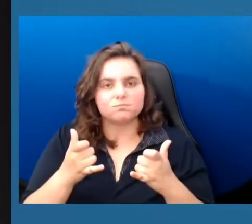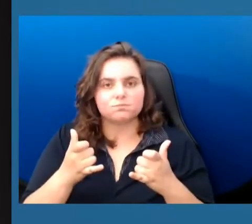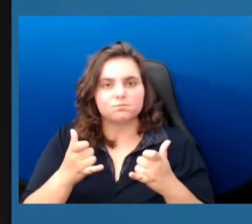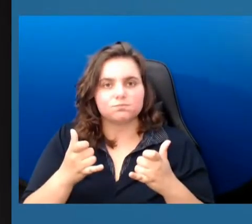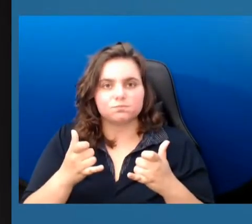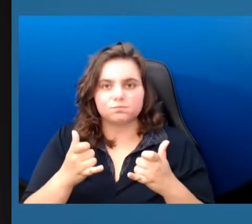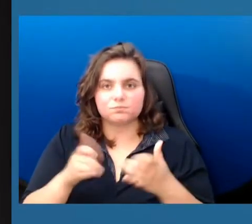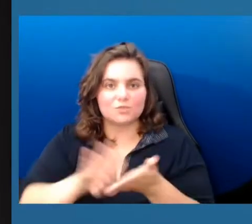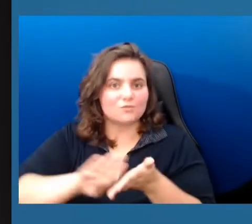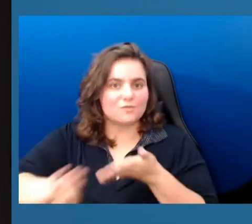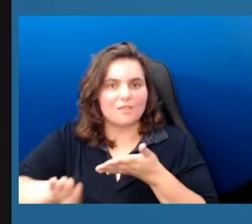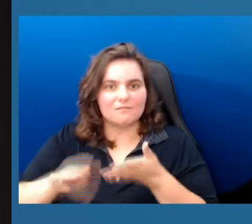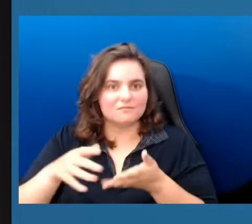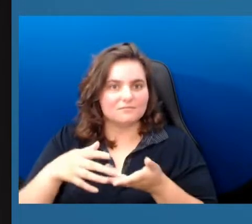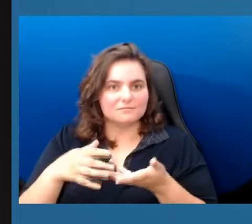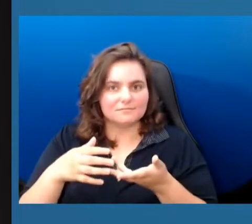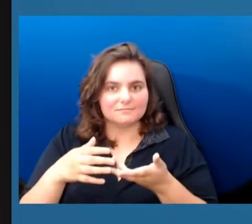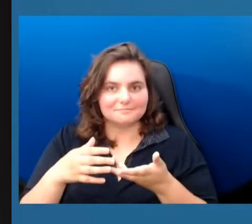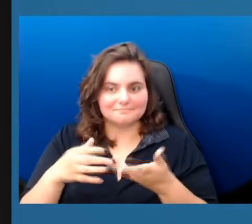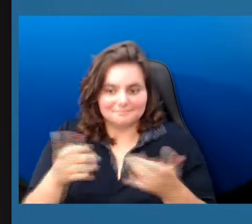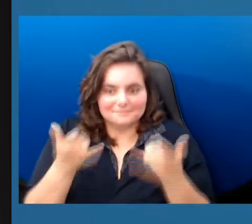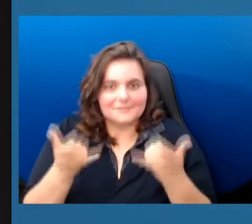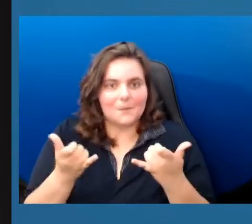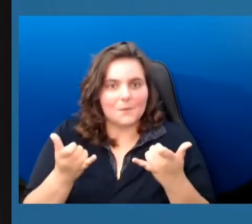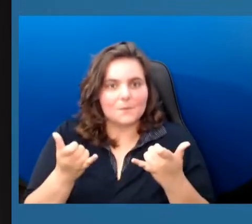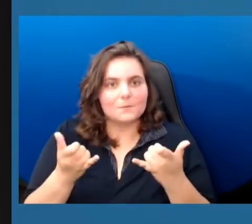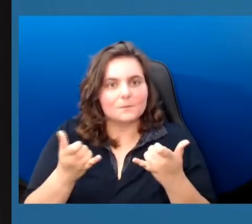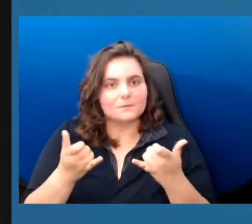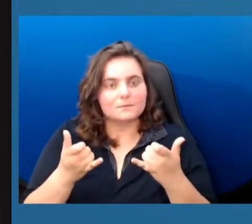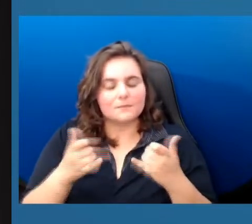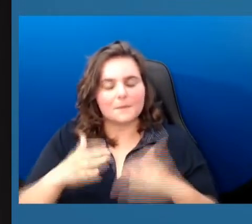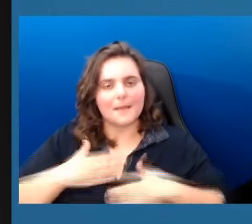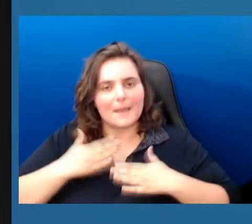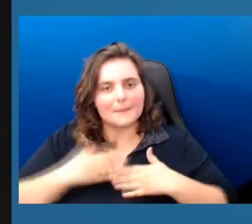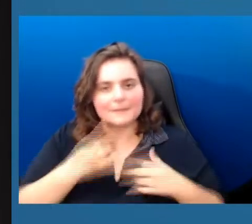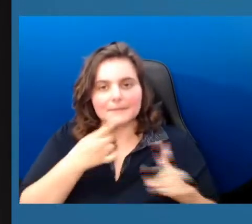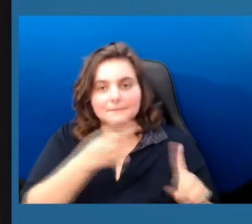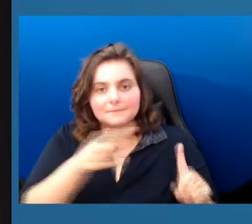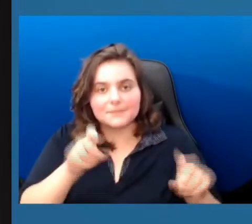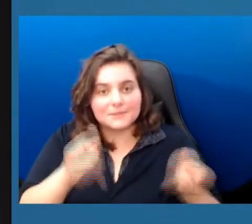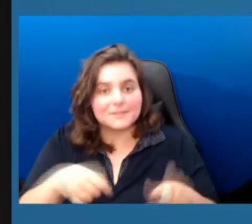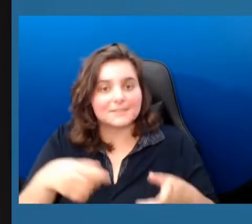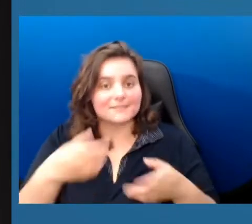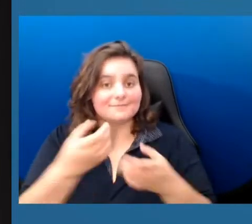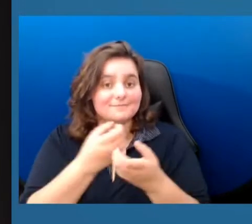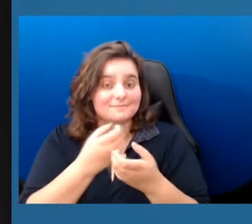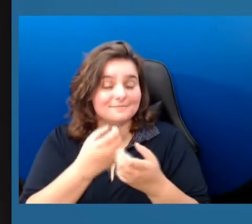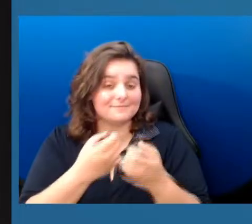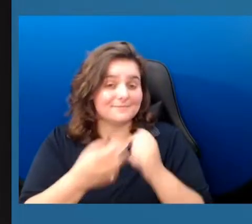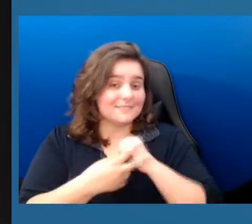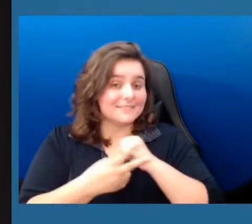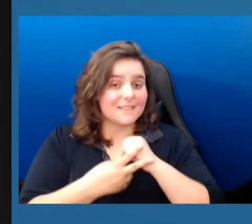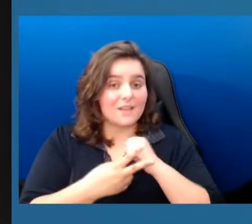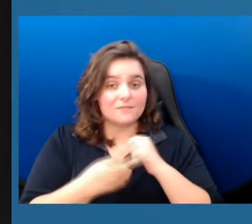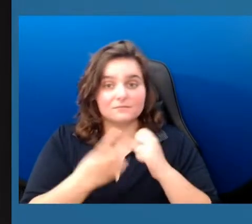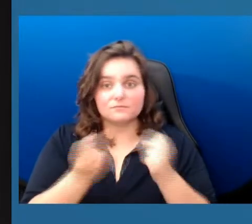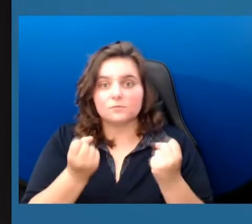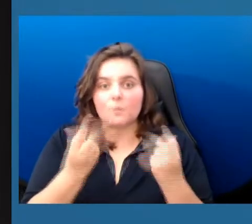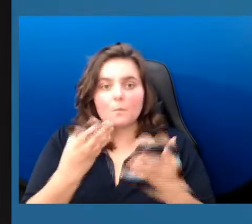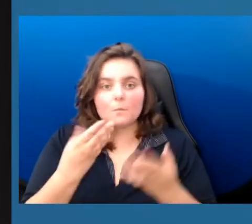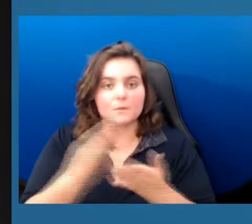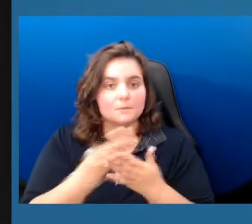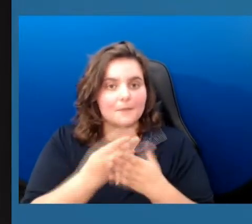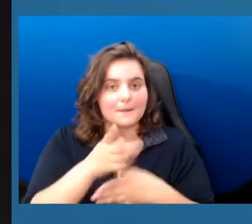to be here to say that small businesses will be able to save hundreds of dollars per employee per year in unemployment